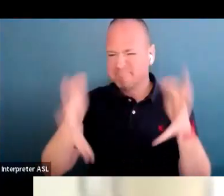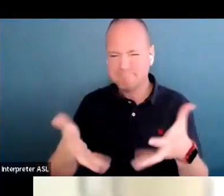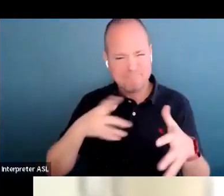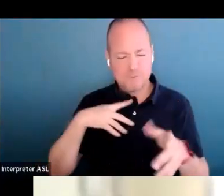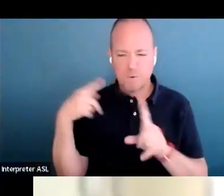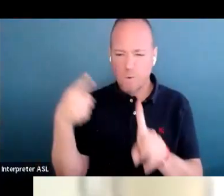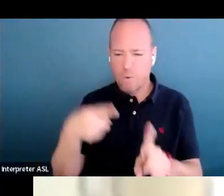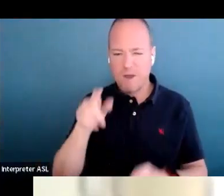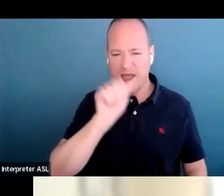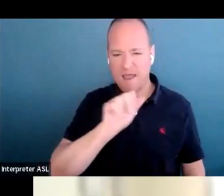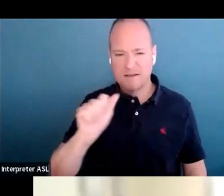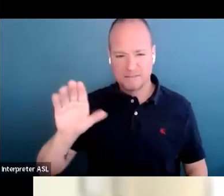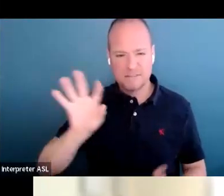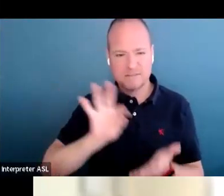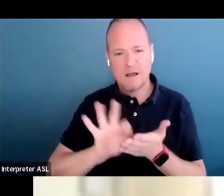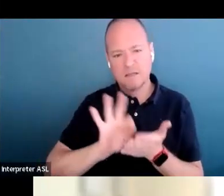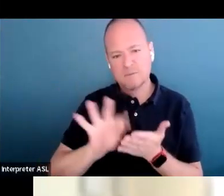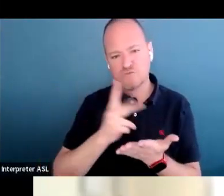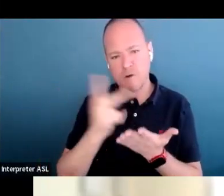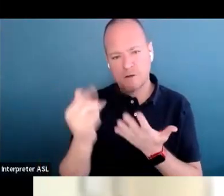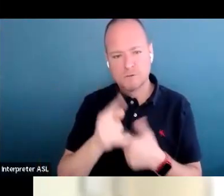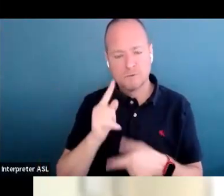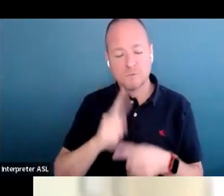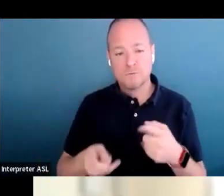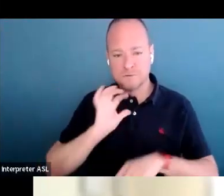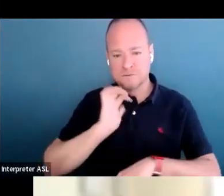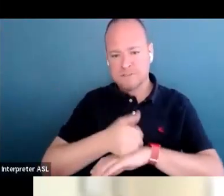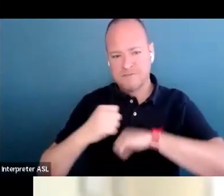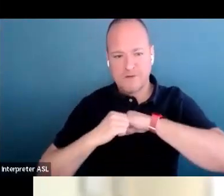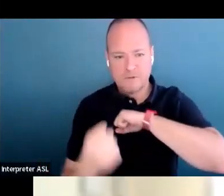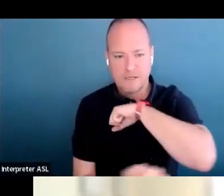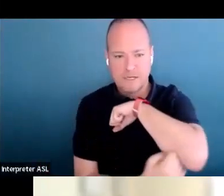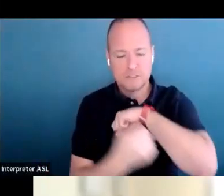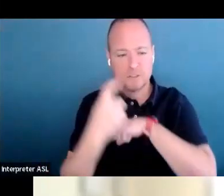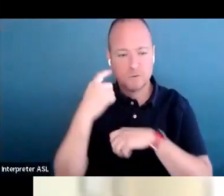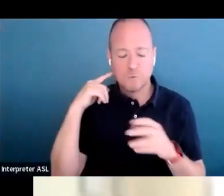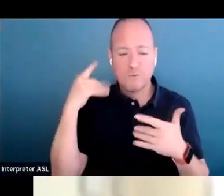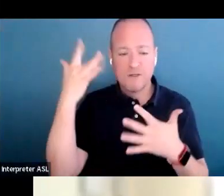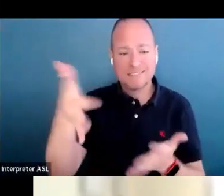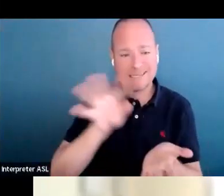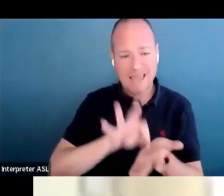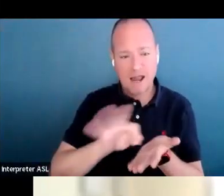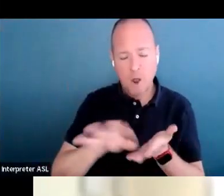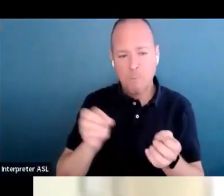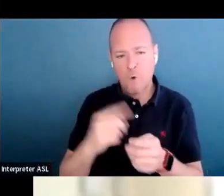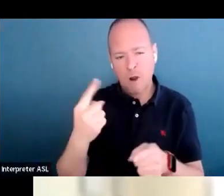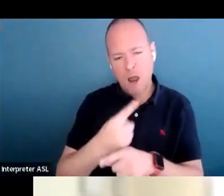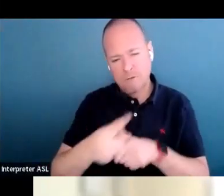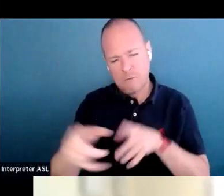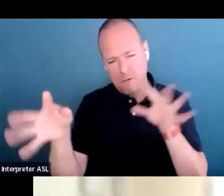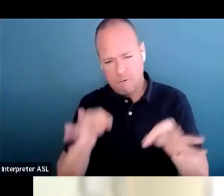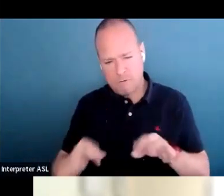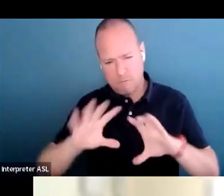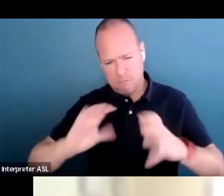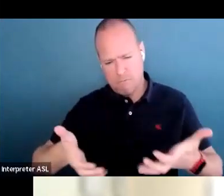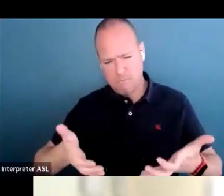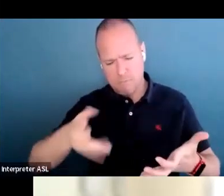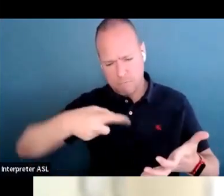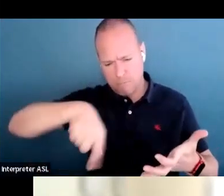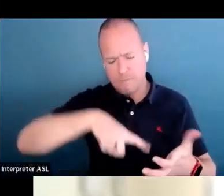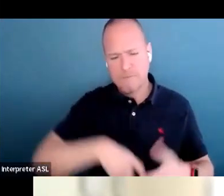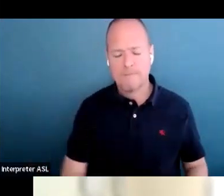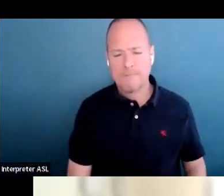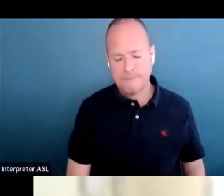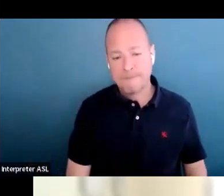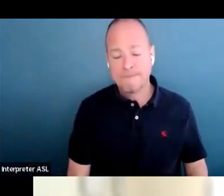Counts Project was to lay the groundwork to eventually count and more accurately characterize our people. We